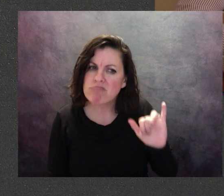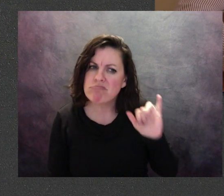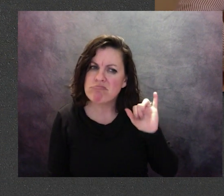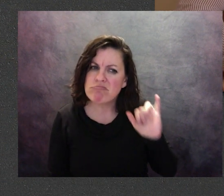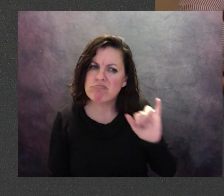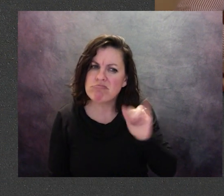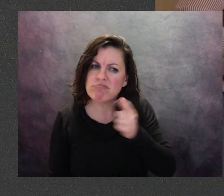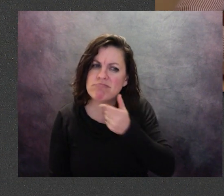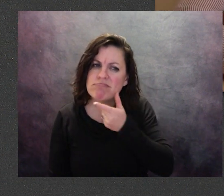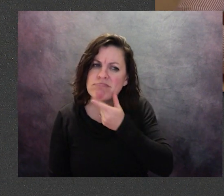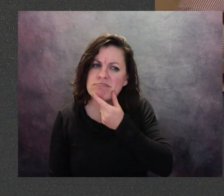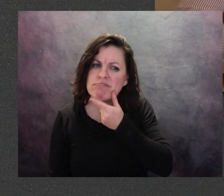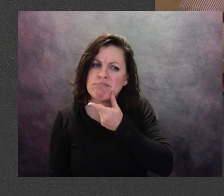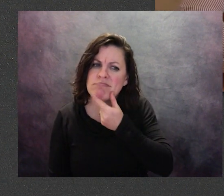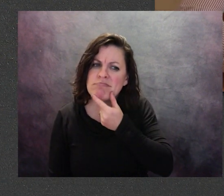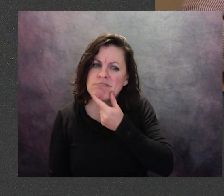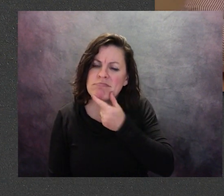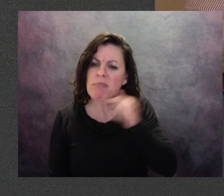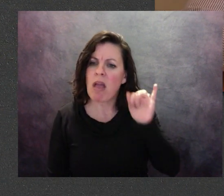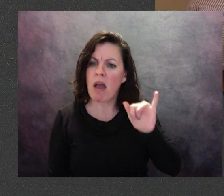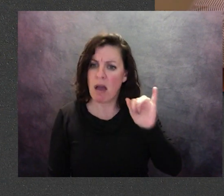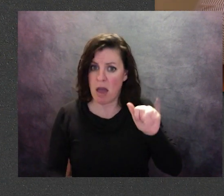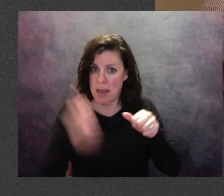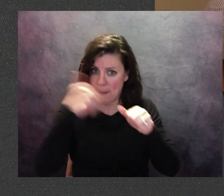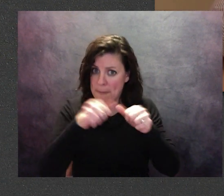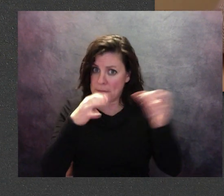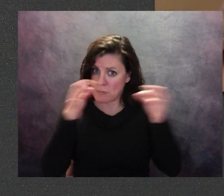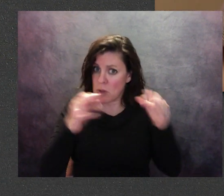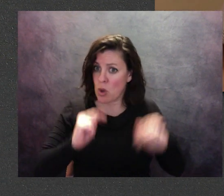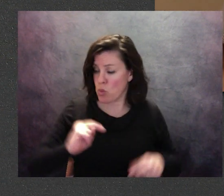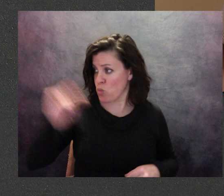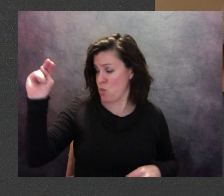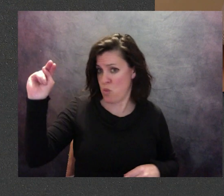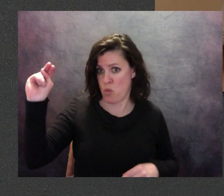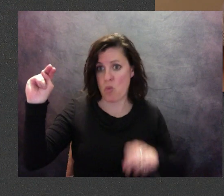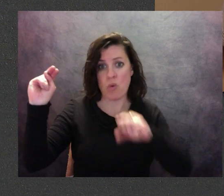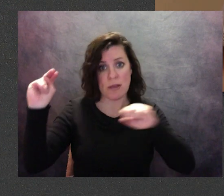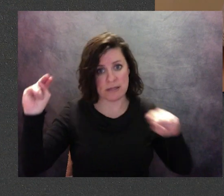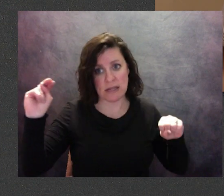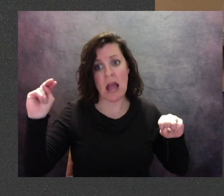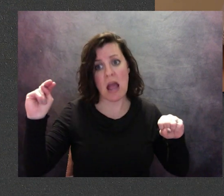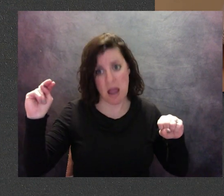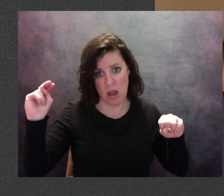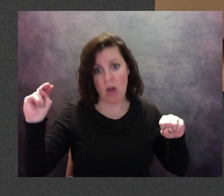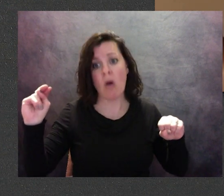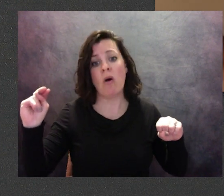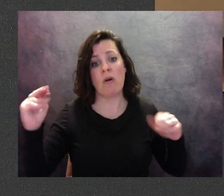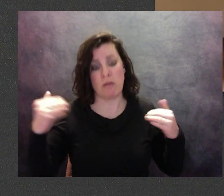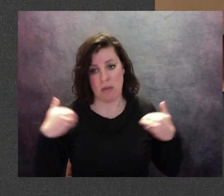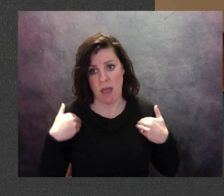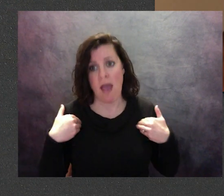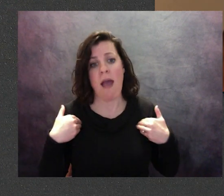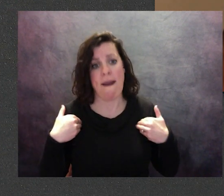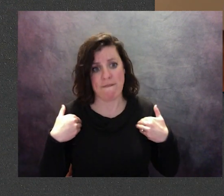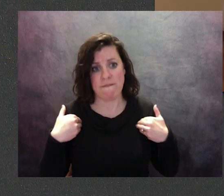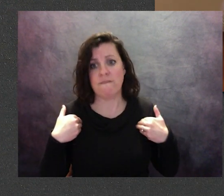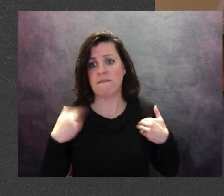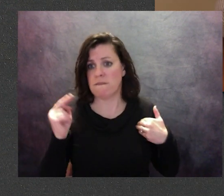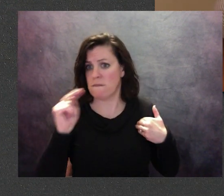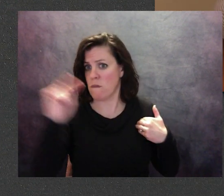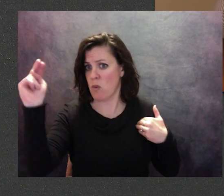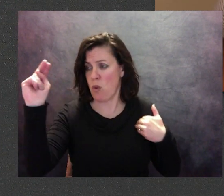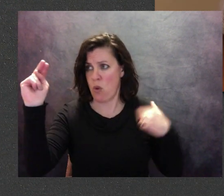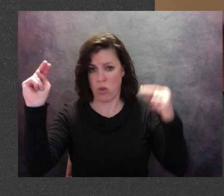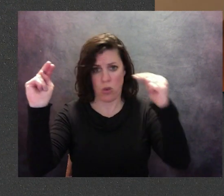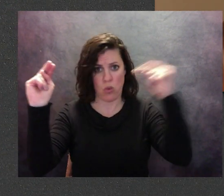Well, the north pole of one of the magnets and the other north pole of the